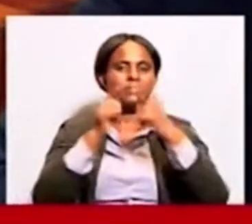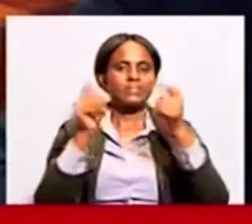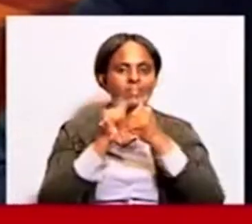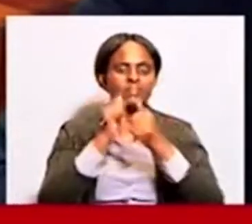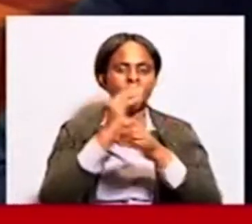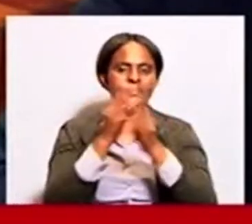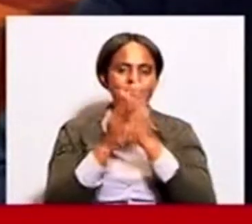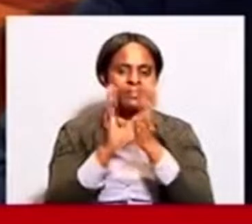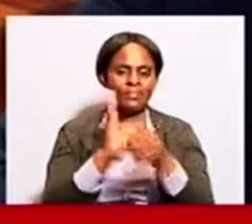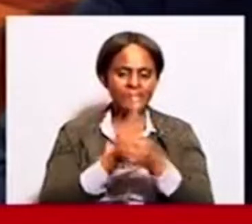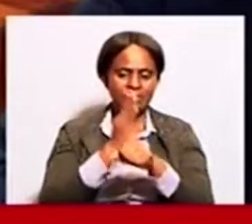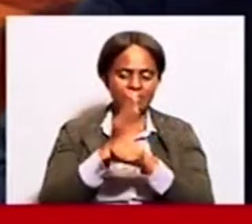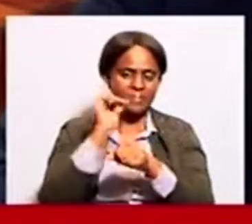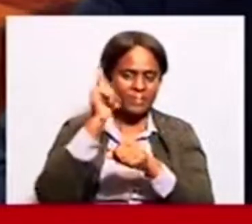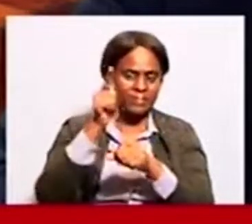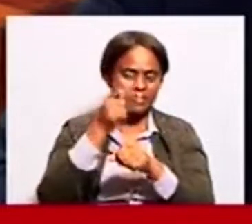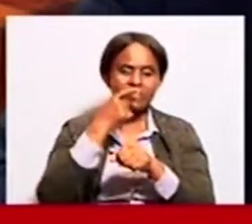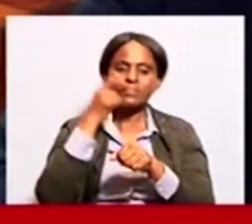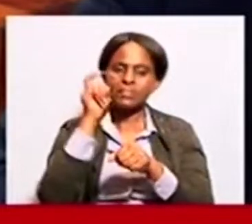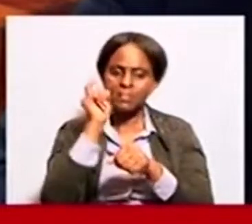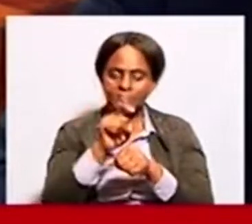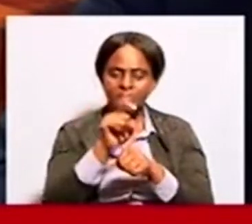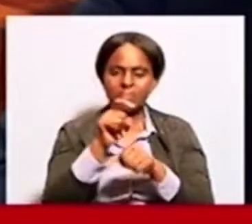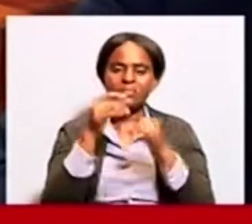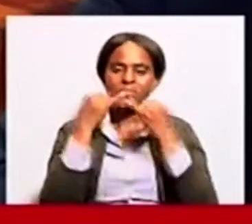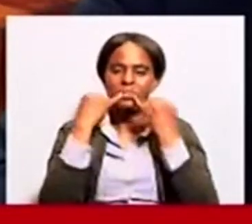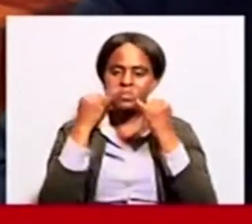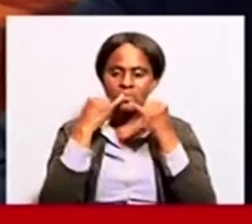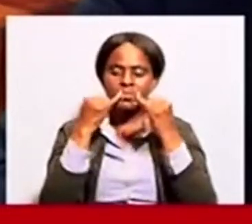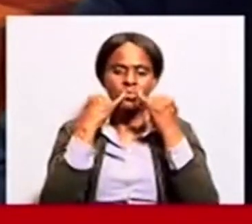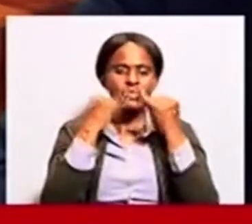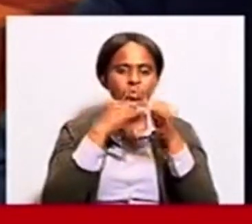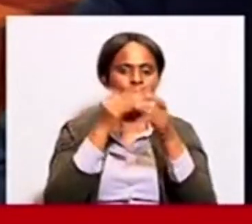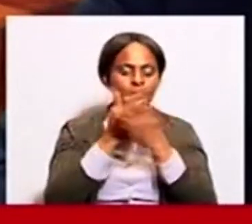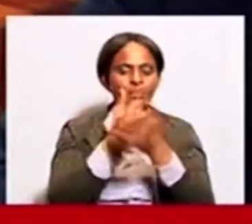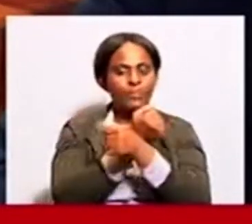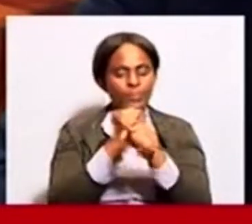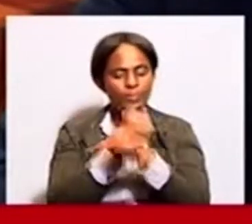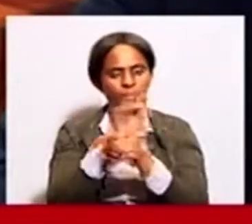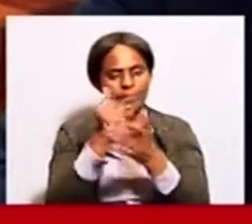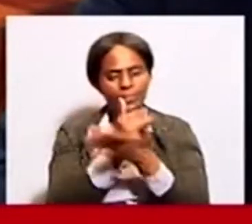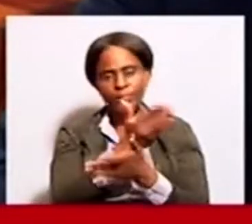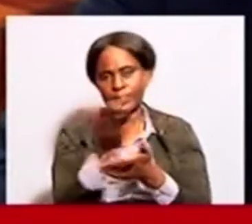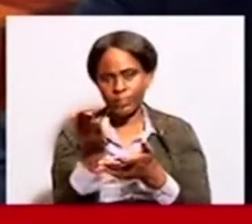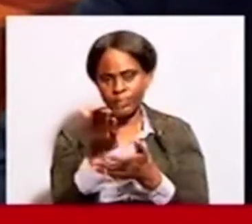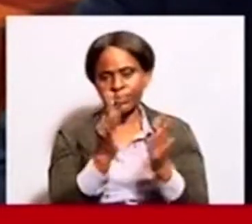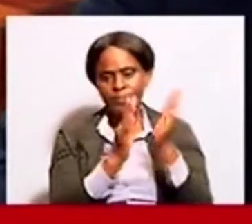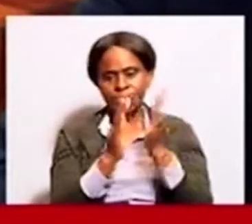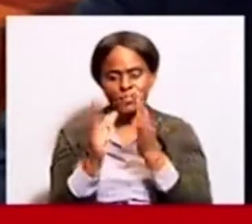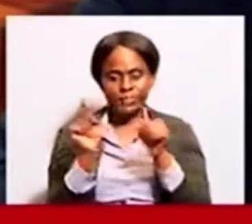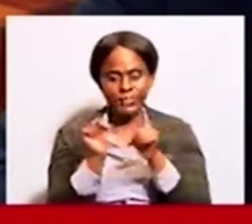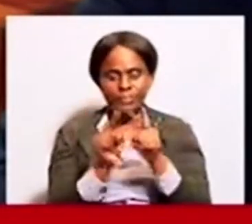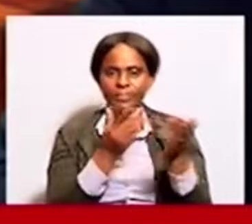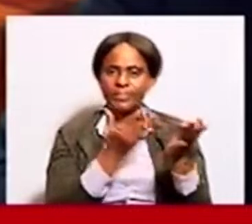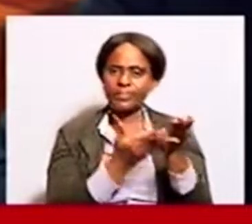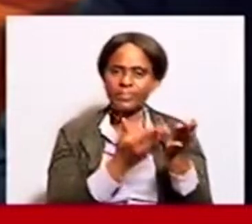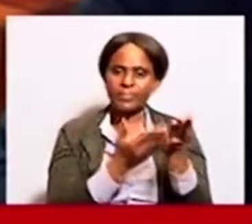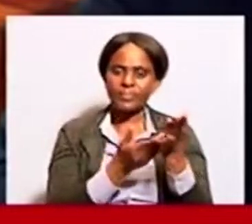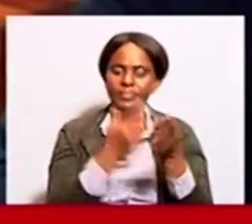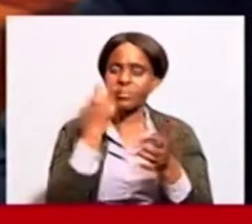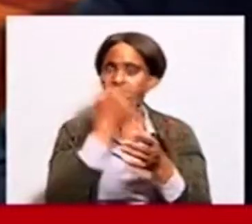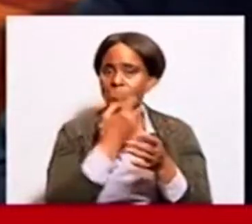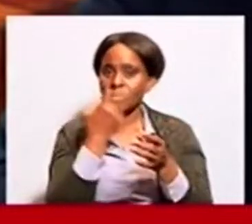contractor. And later on, we issued an instruction that was circulating, informing him to rectify those measures, and then he